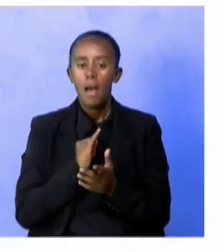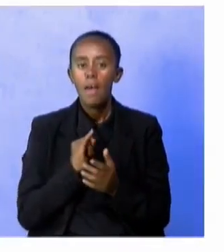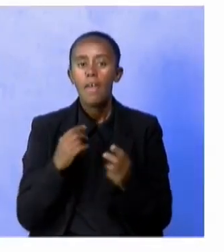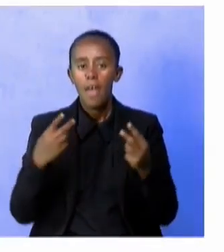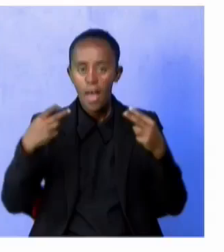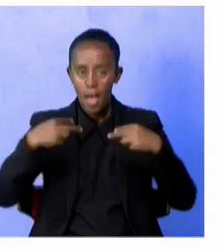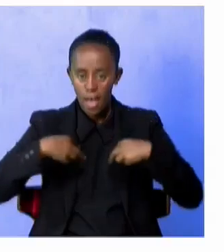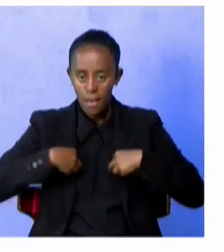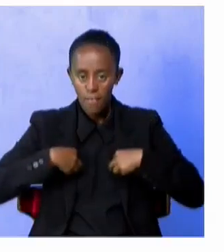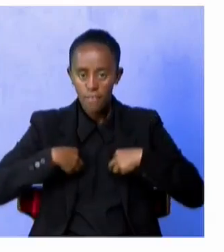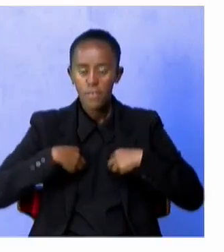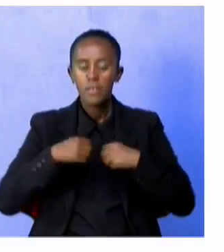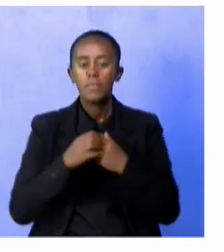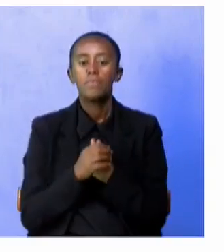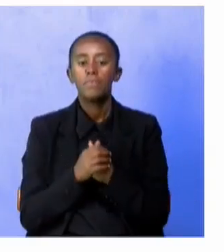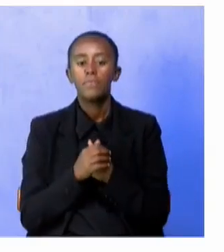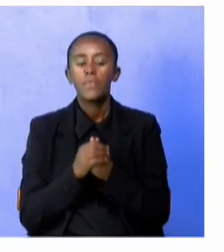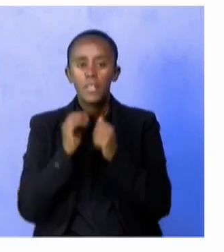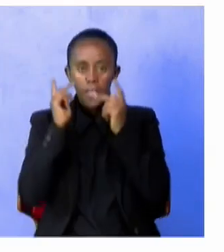visited